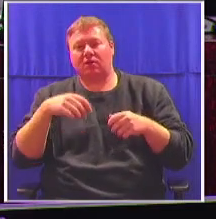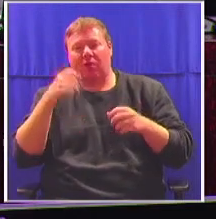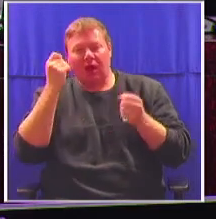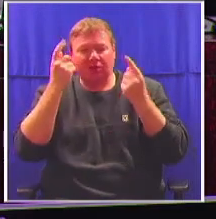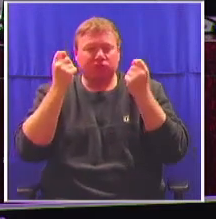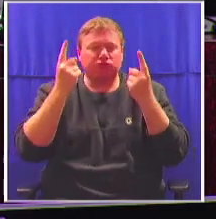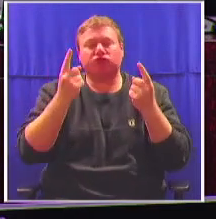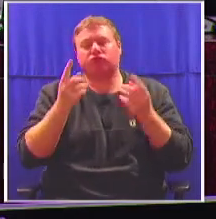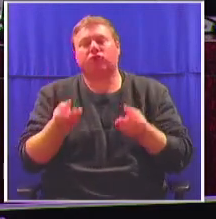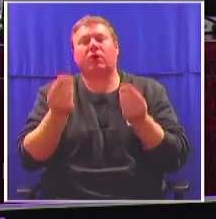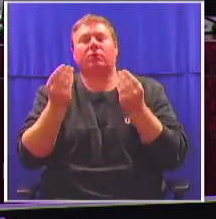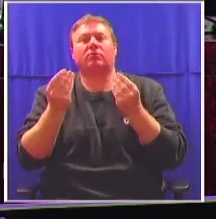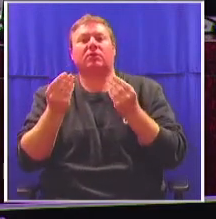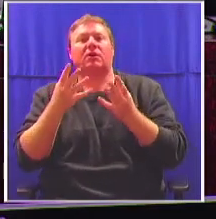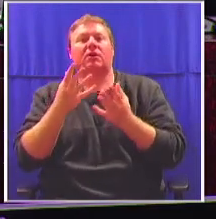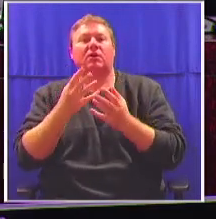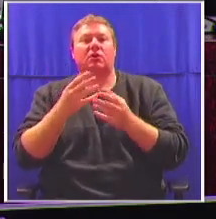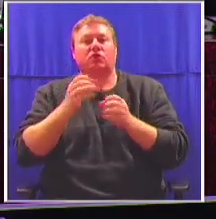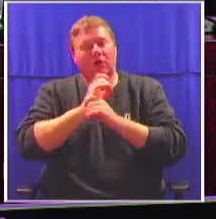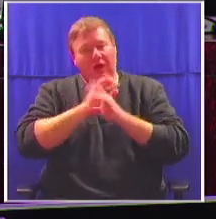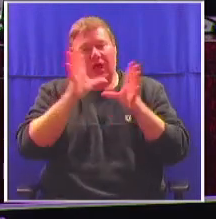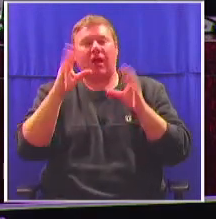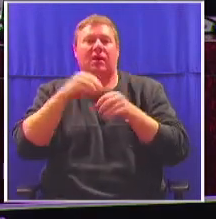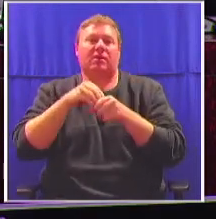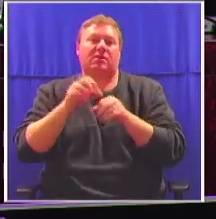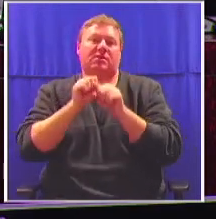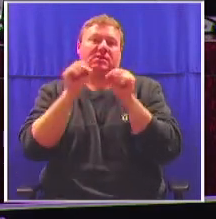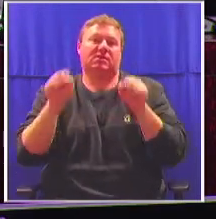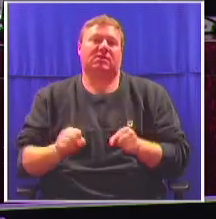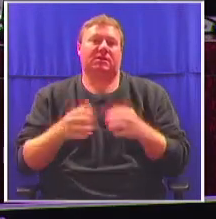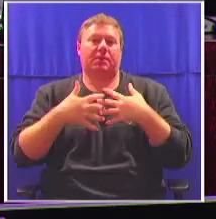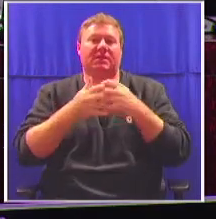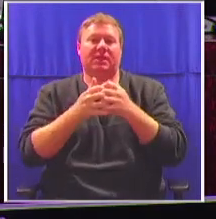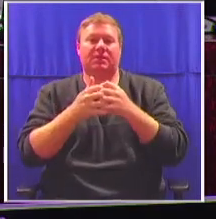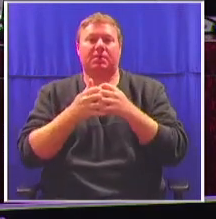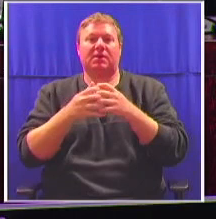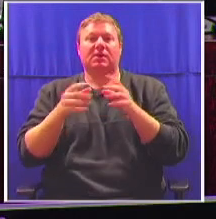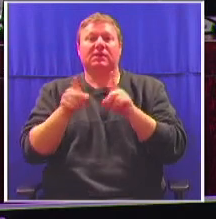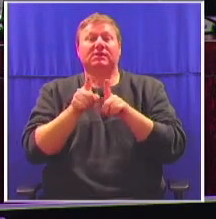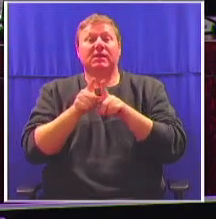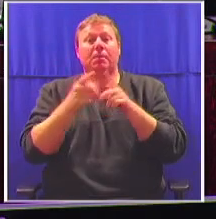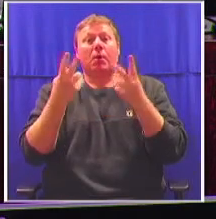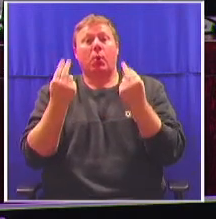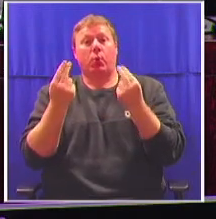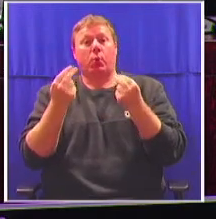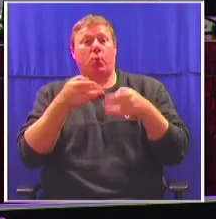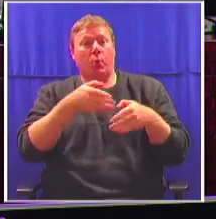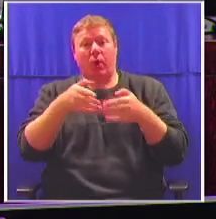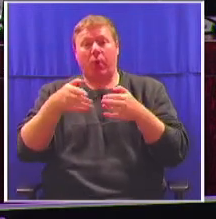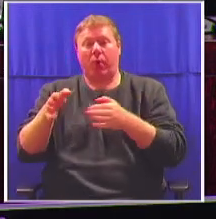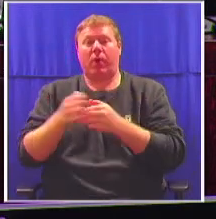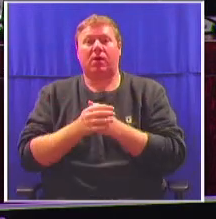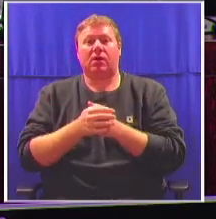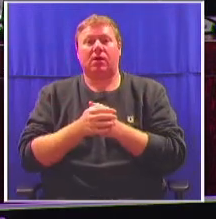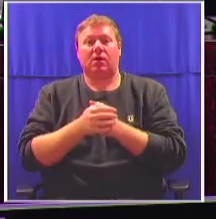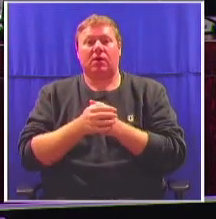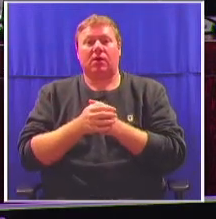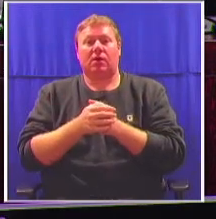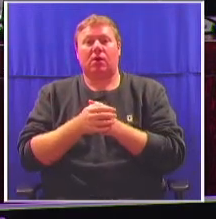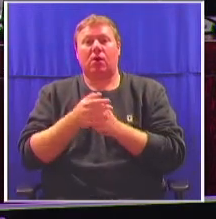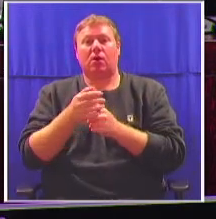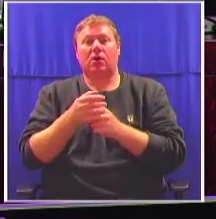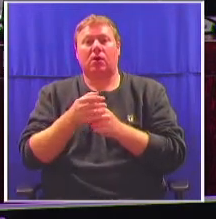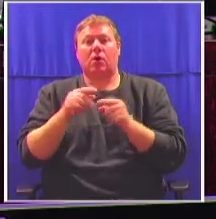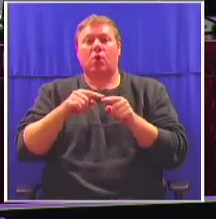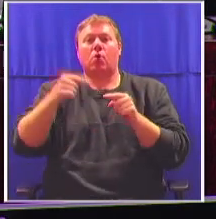transparency into the visa system. We are also creating new visa categories for remote workers as well as